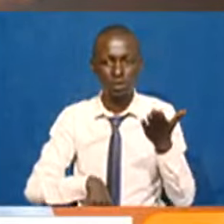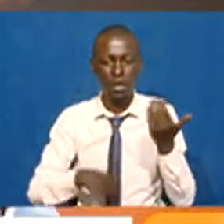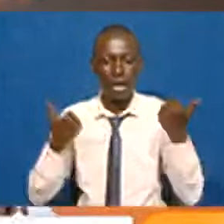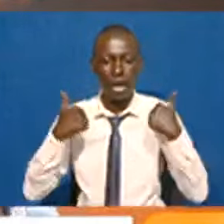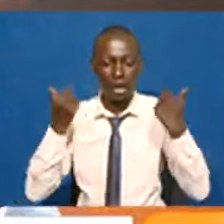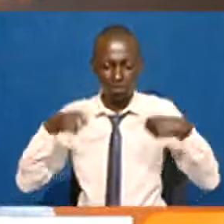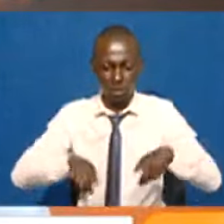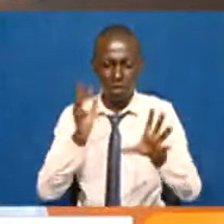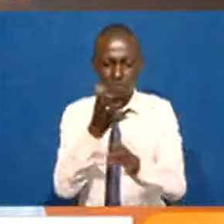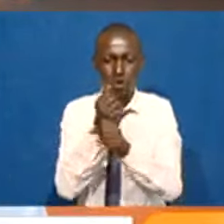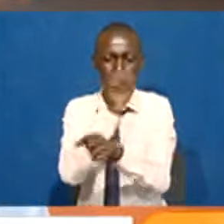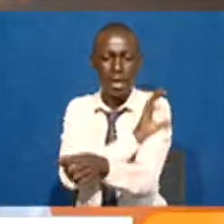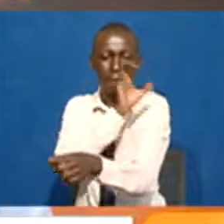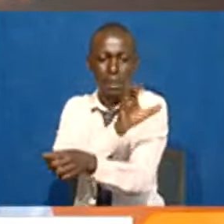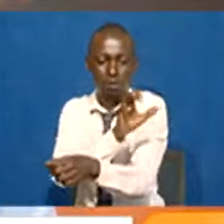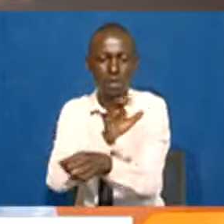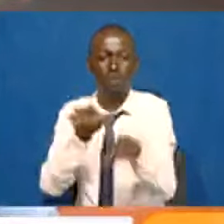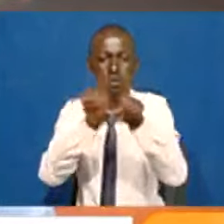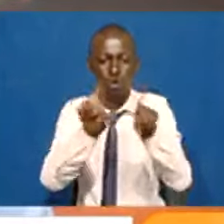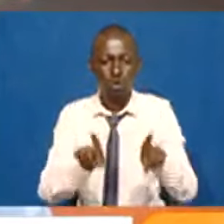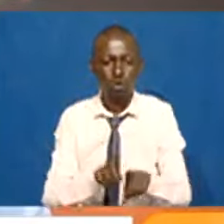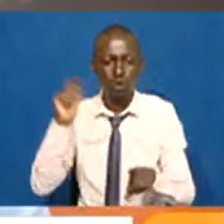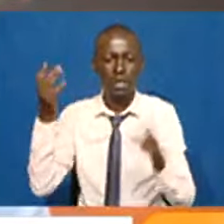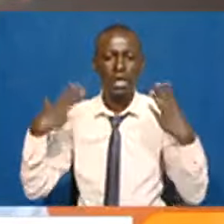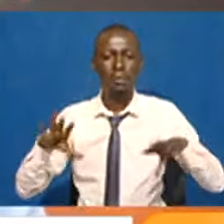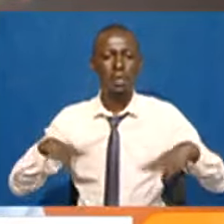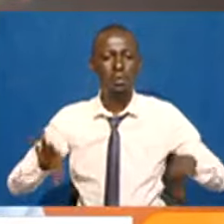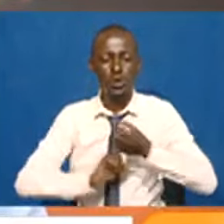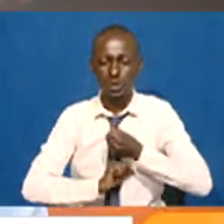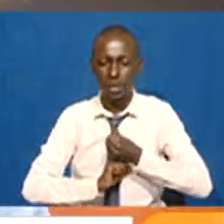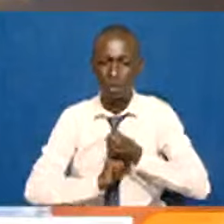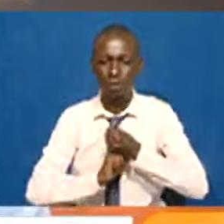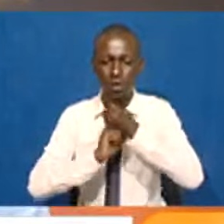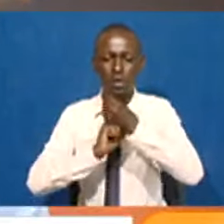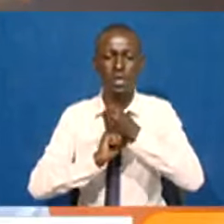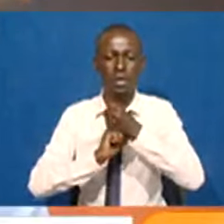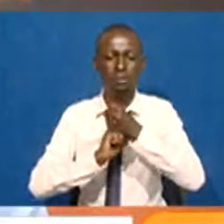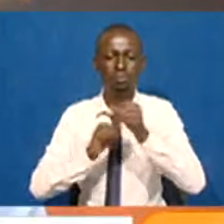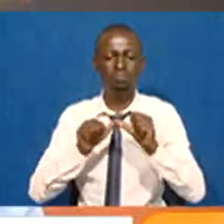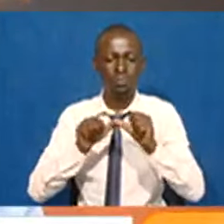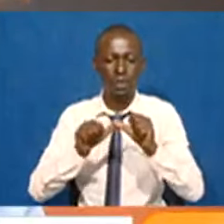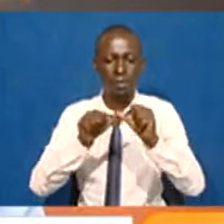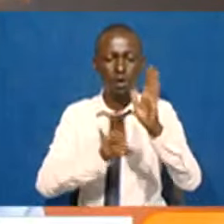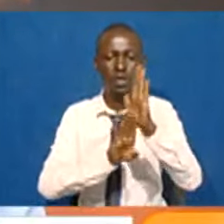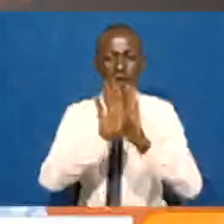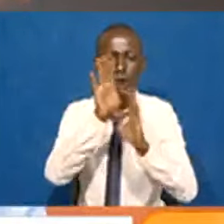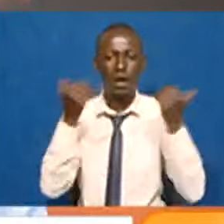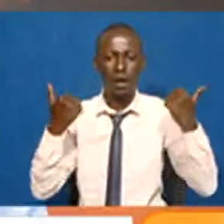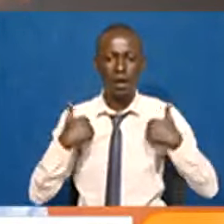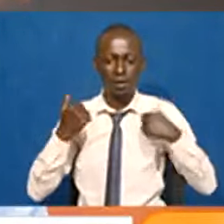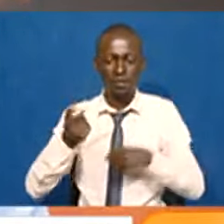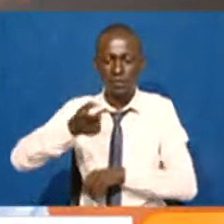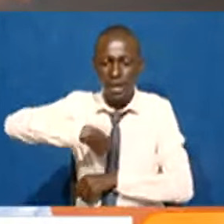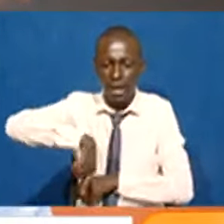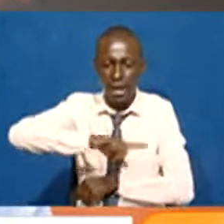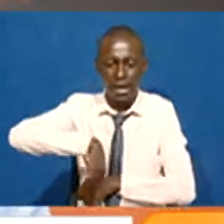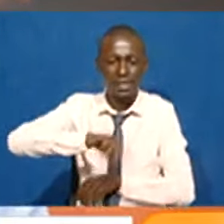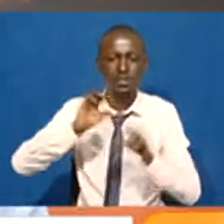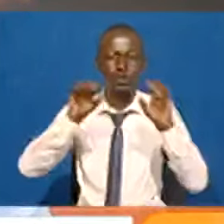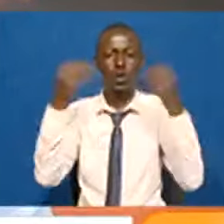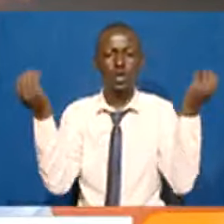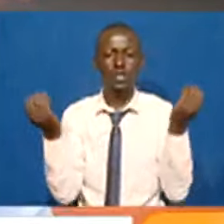self-confidence, empower and build capacity of Kenyans mm-hmm. for sustainable development. We as KUPA, we've been